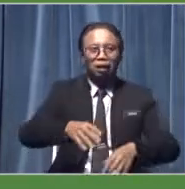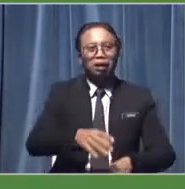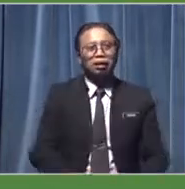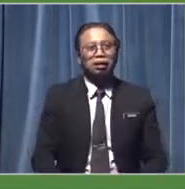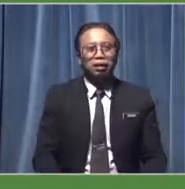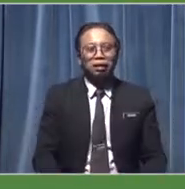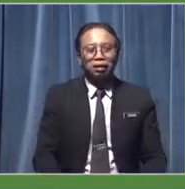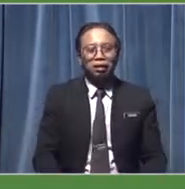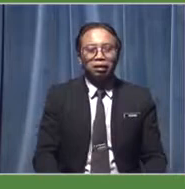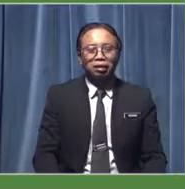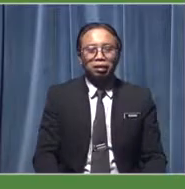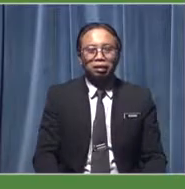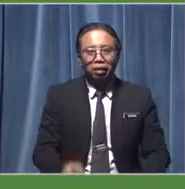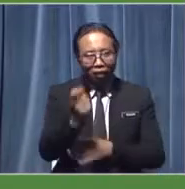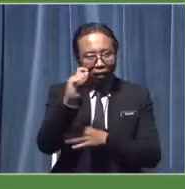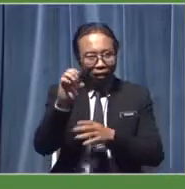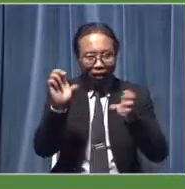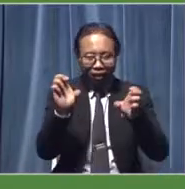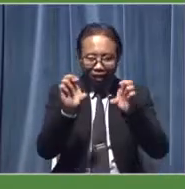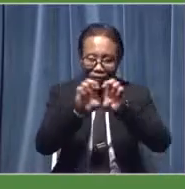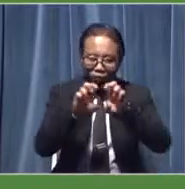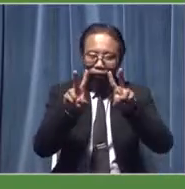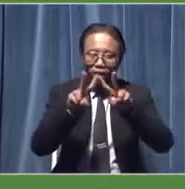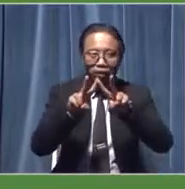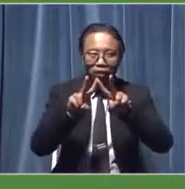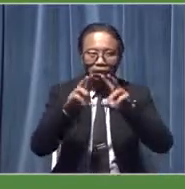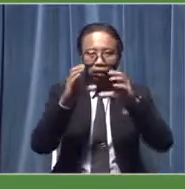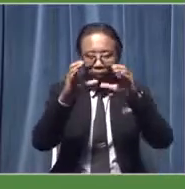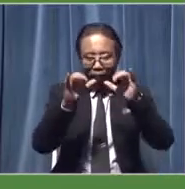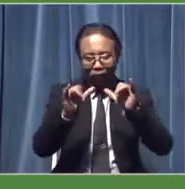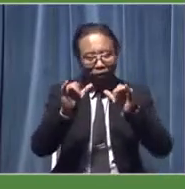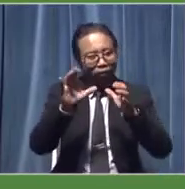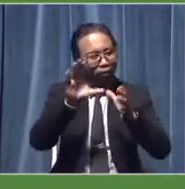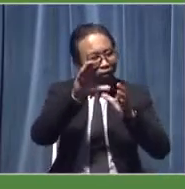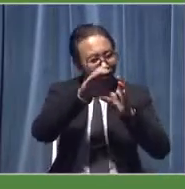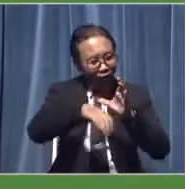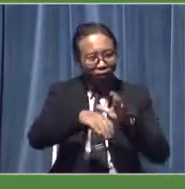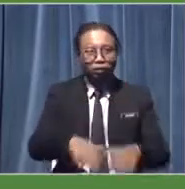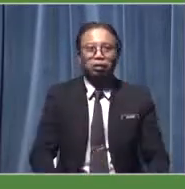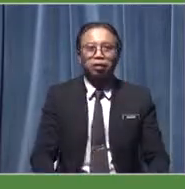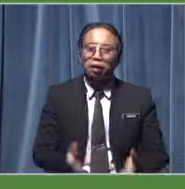hence the equivalent capacitance is given by